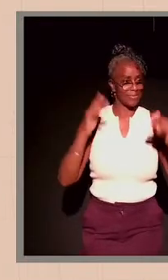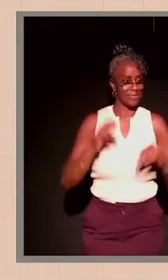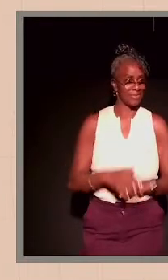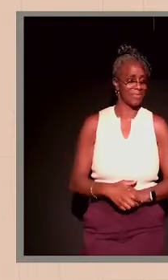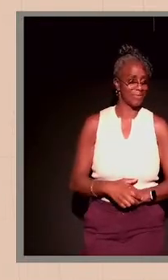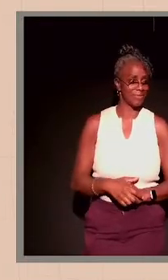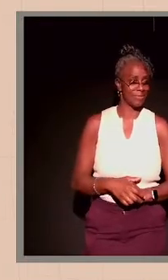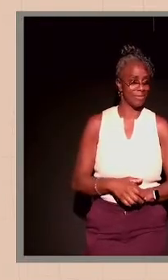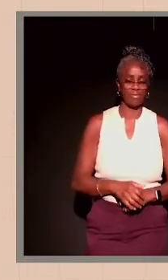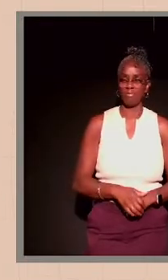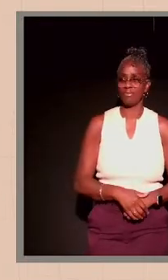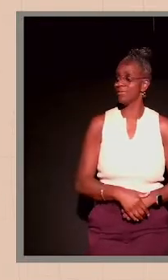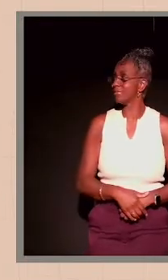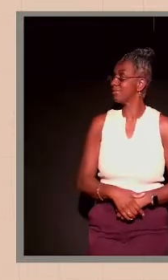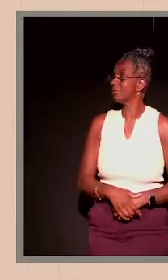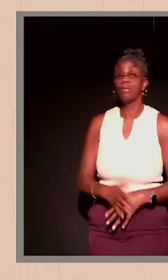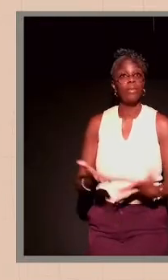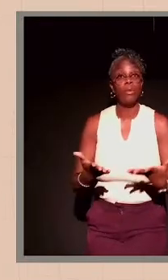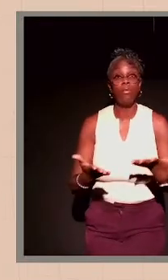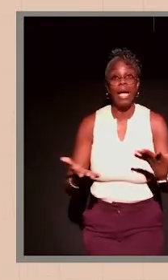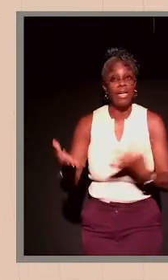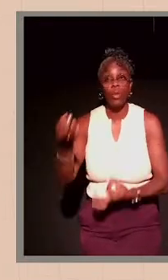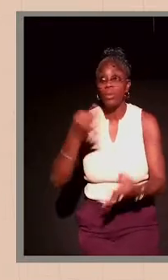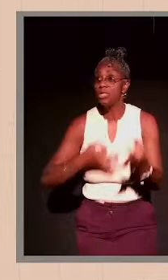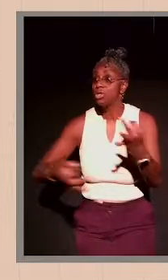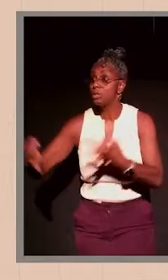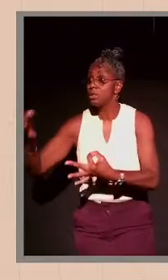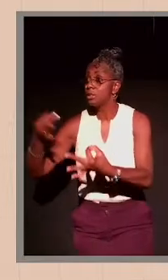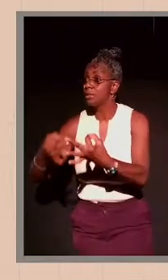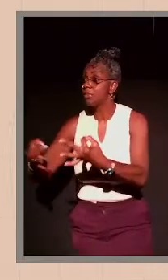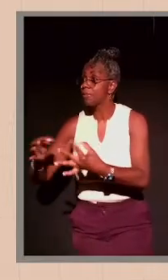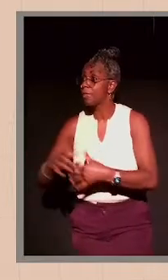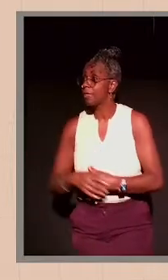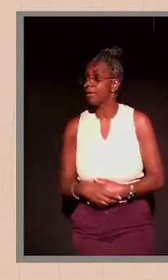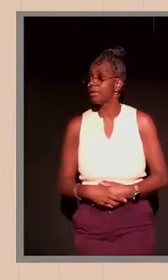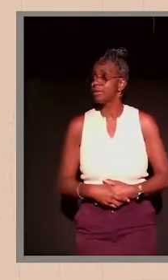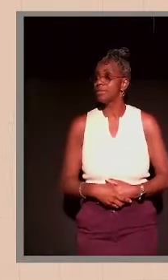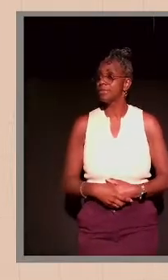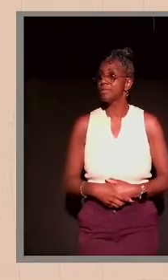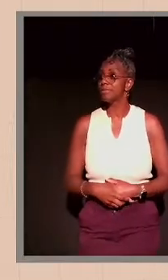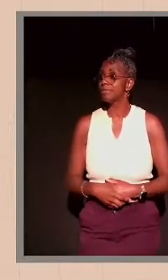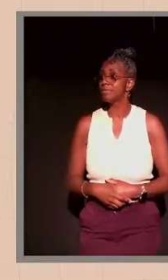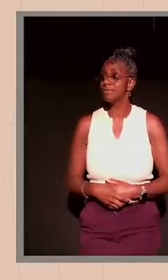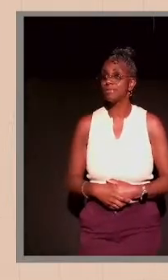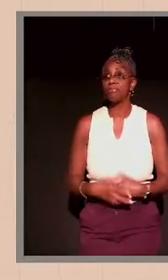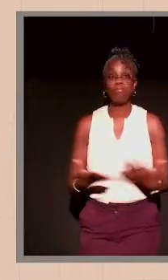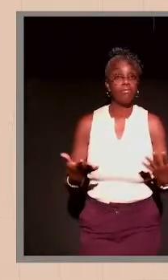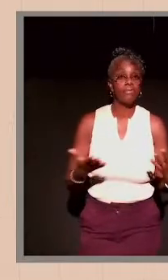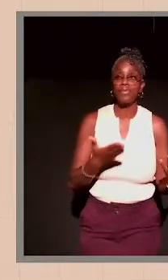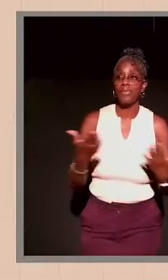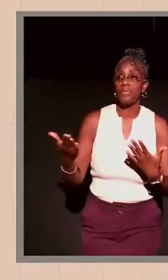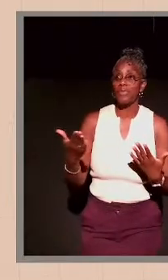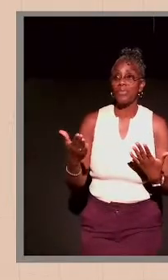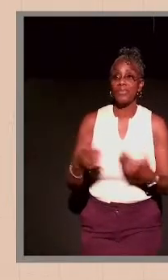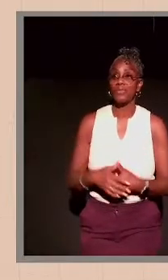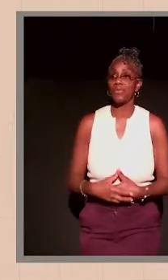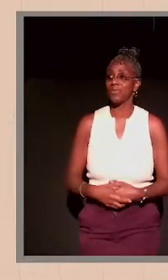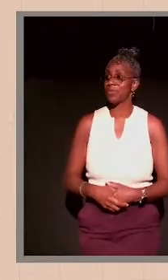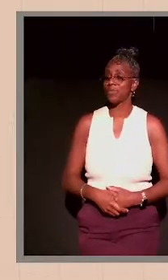Fabulous. Yeah, Does anybody have any questions in the room for Lee Todd?